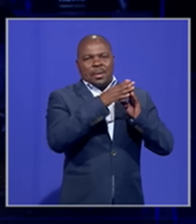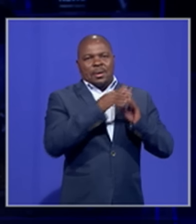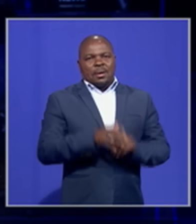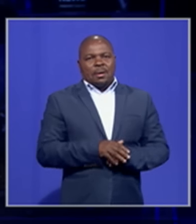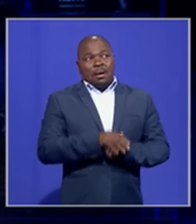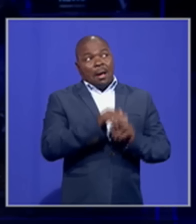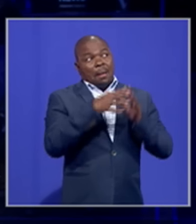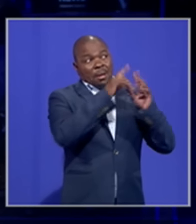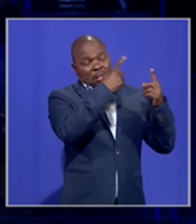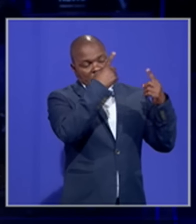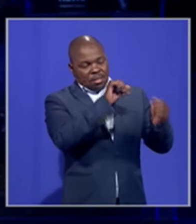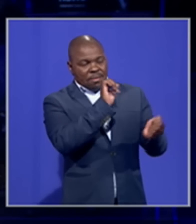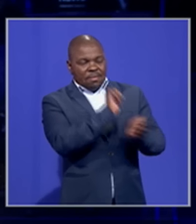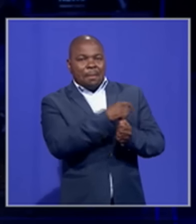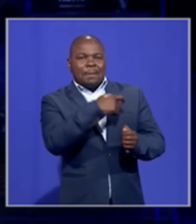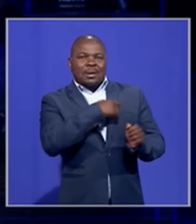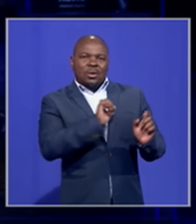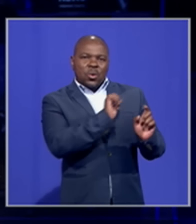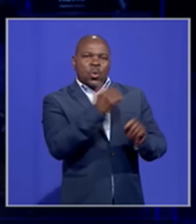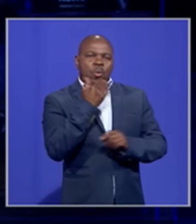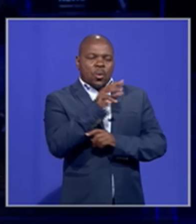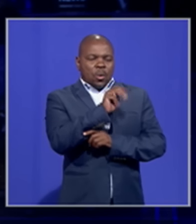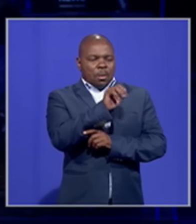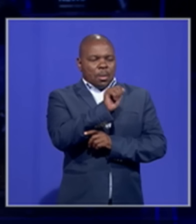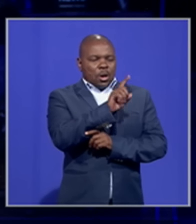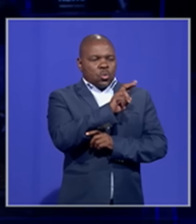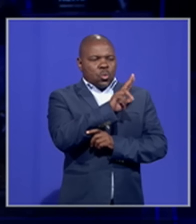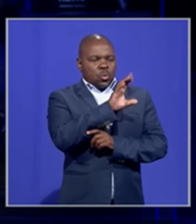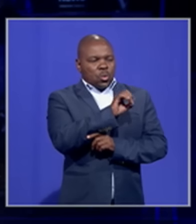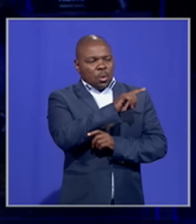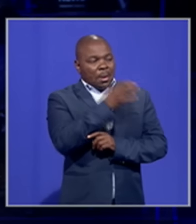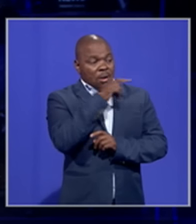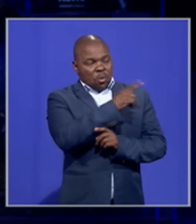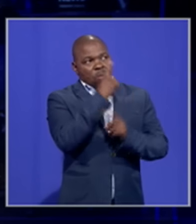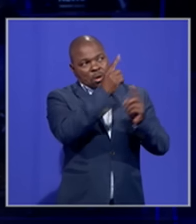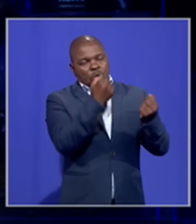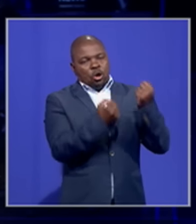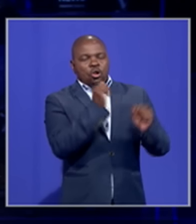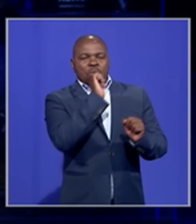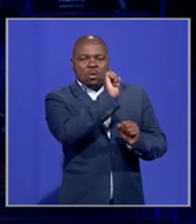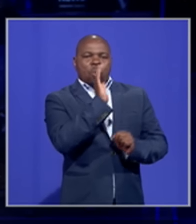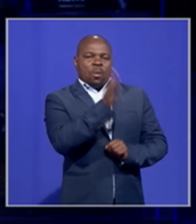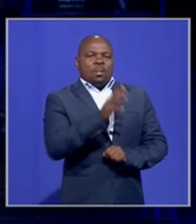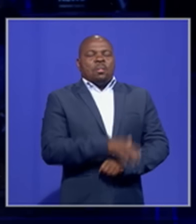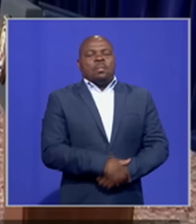Venezuela Nicolas Maduro mme e re o tla hlaela lekgotleng la dinyewe America.